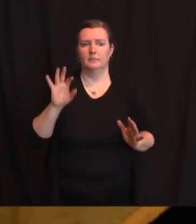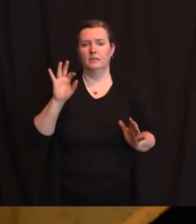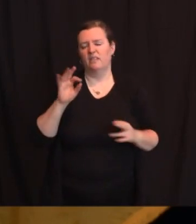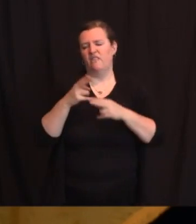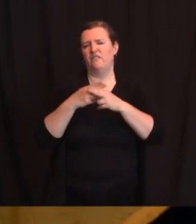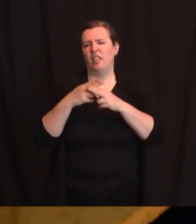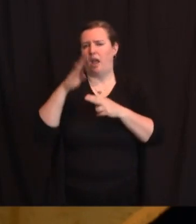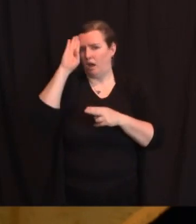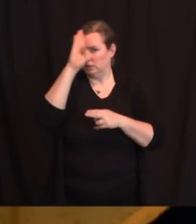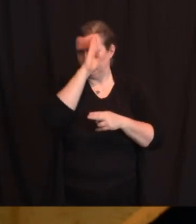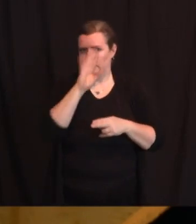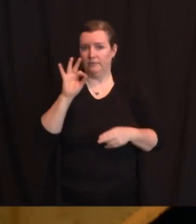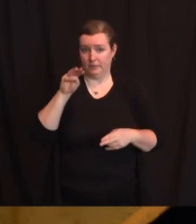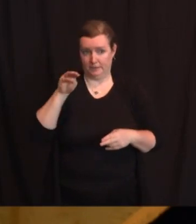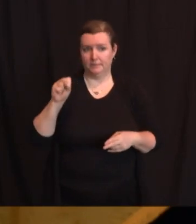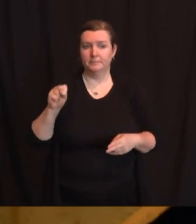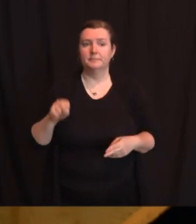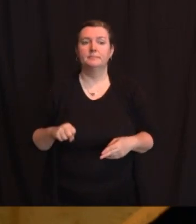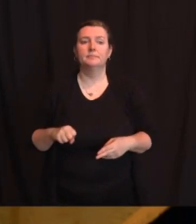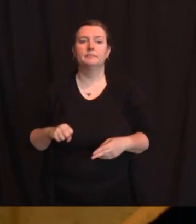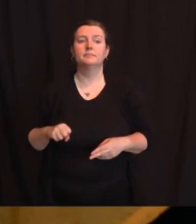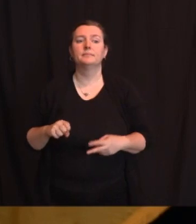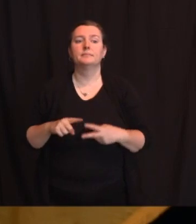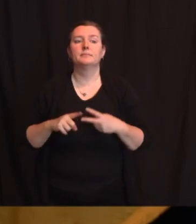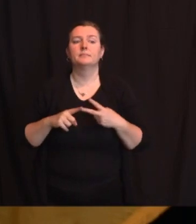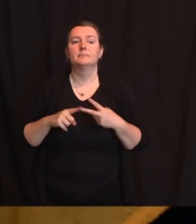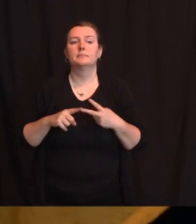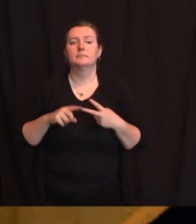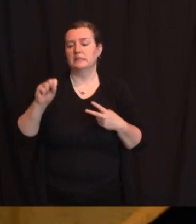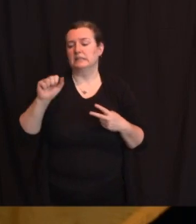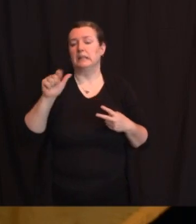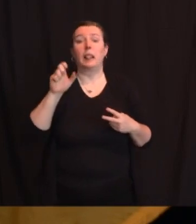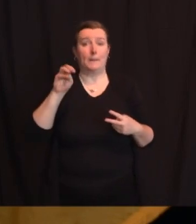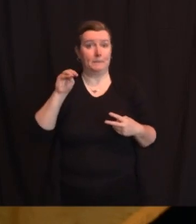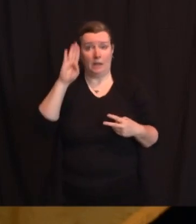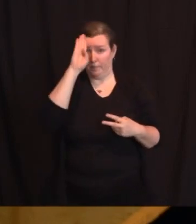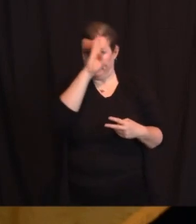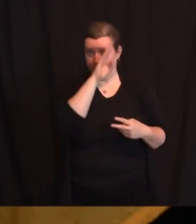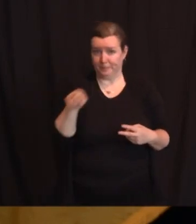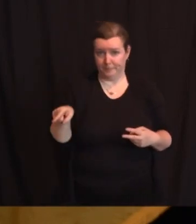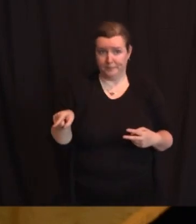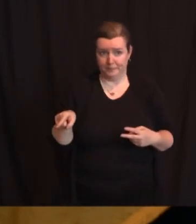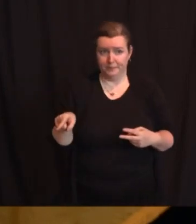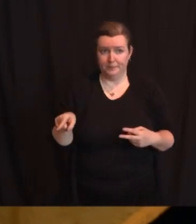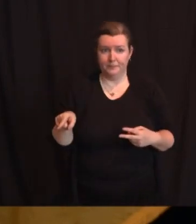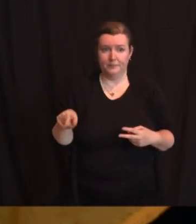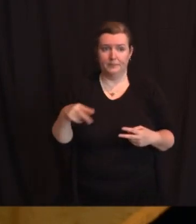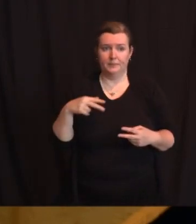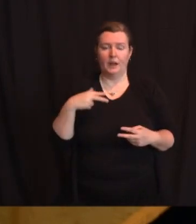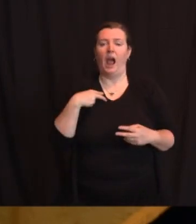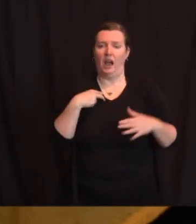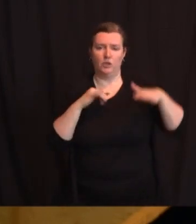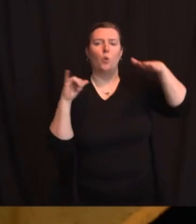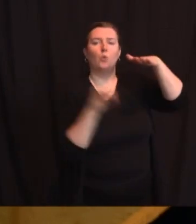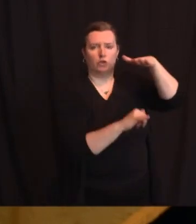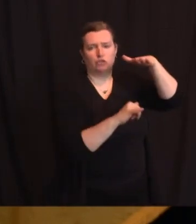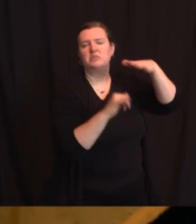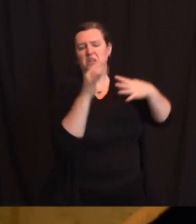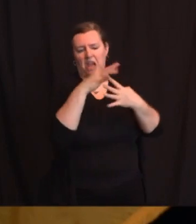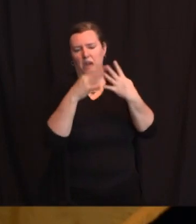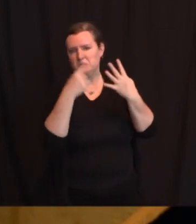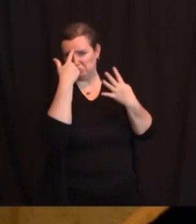Hospital. This is just an example of the work that has been going on since the beginning of the outbreak and will